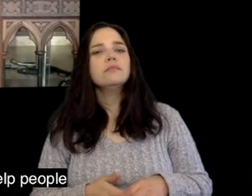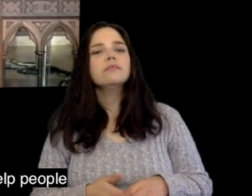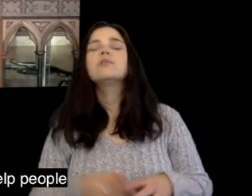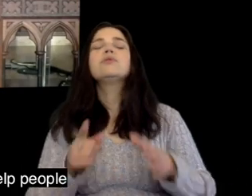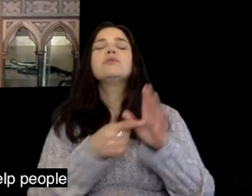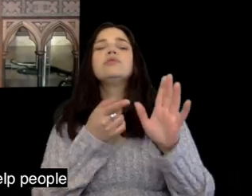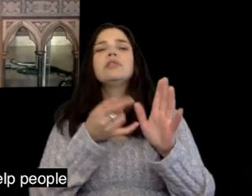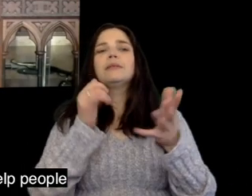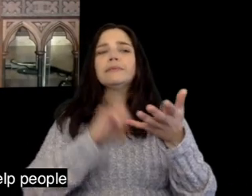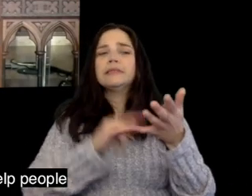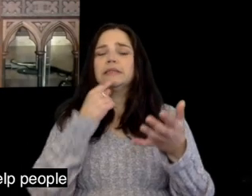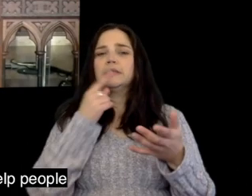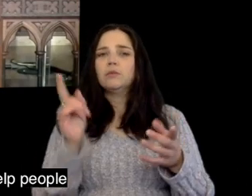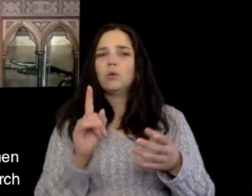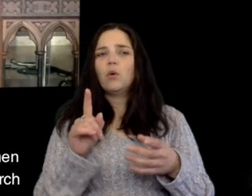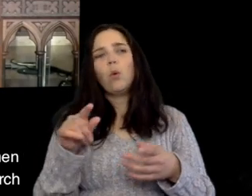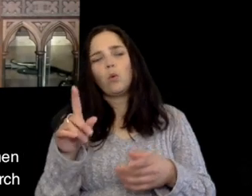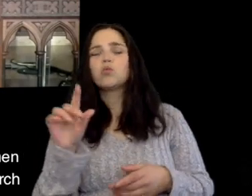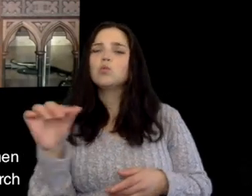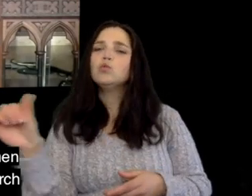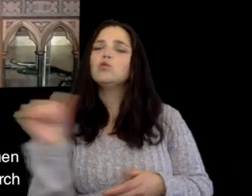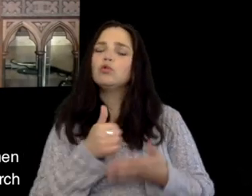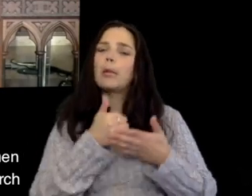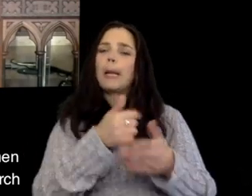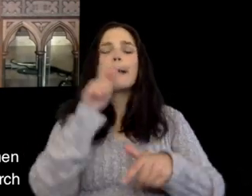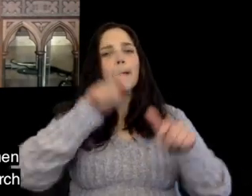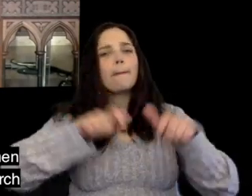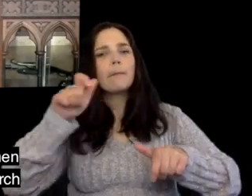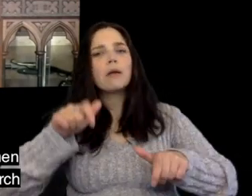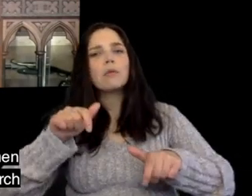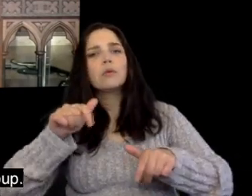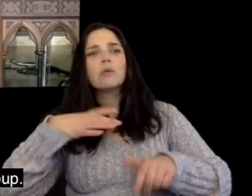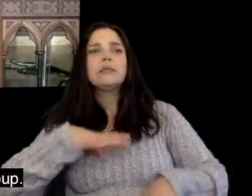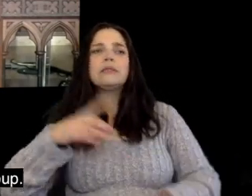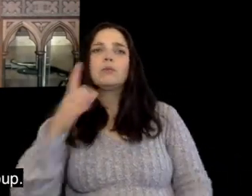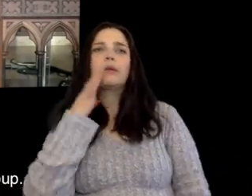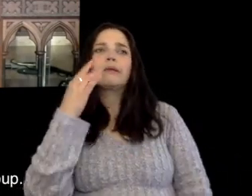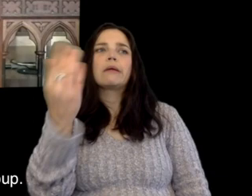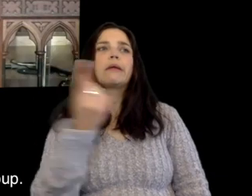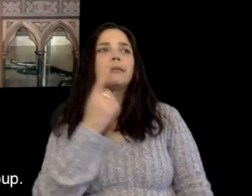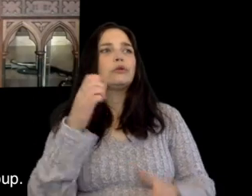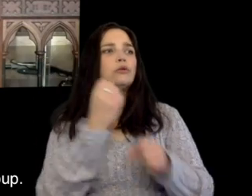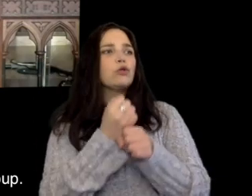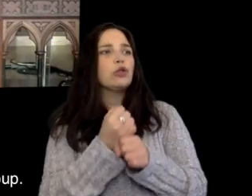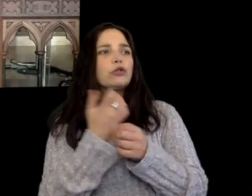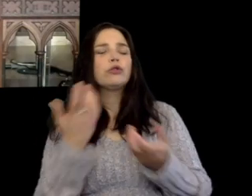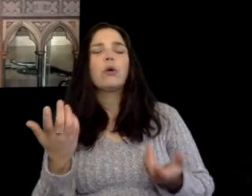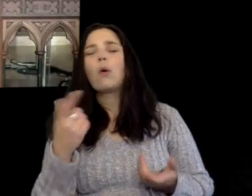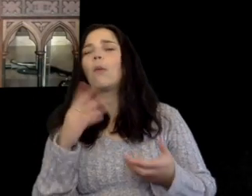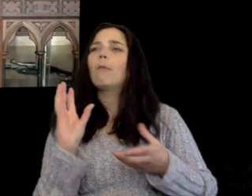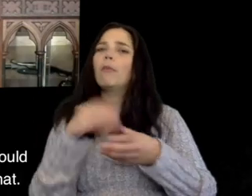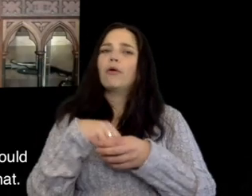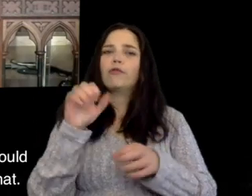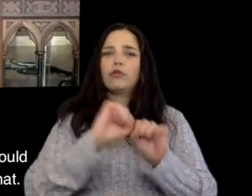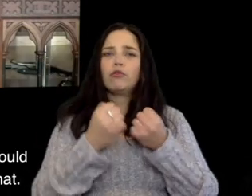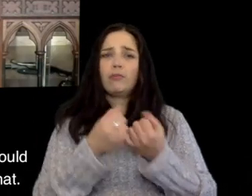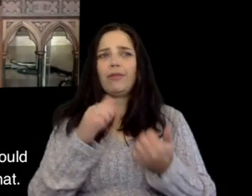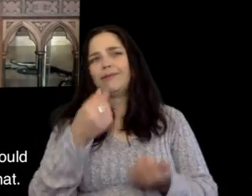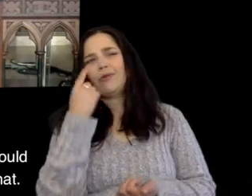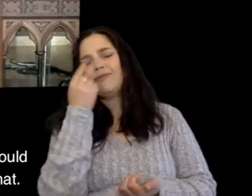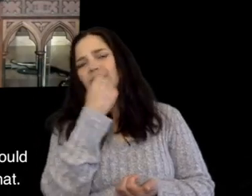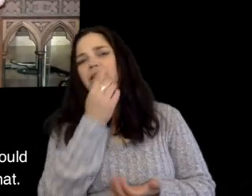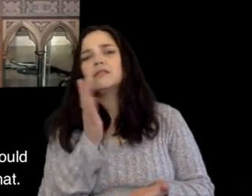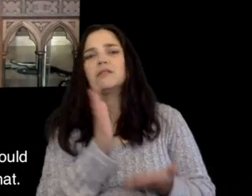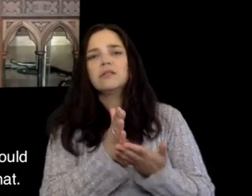Now, what James is saying here isn't just, oh, you should help people that are in need when they come into church. or are part of your group.